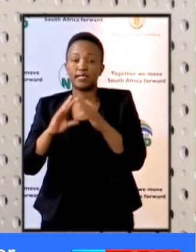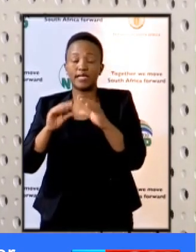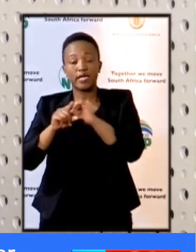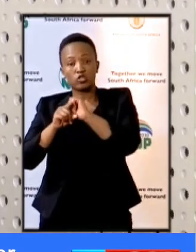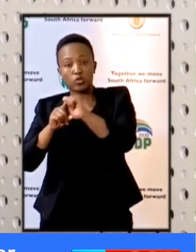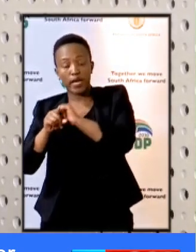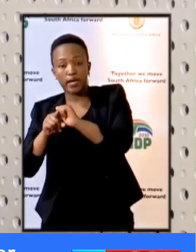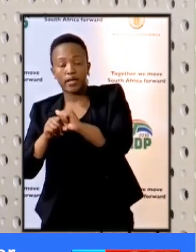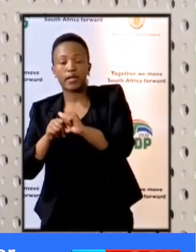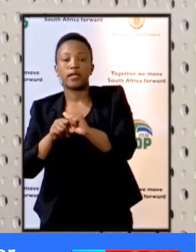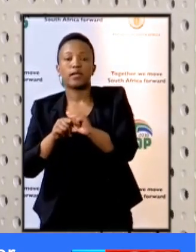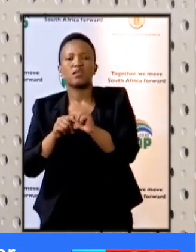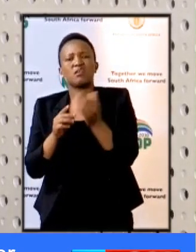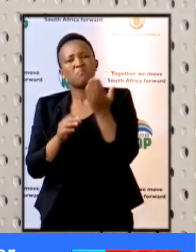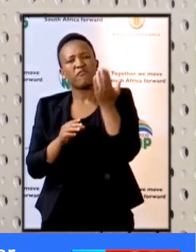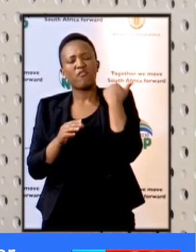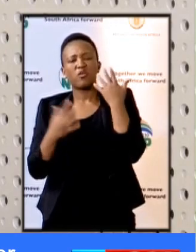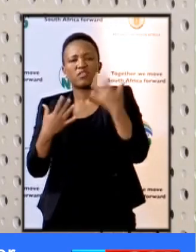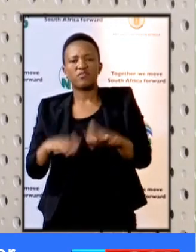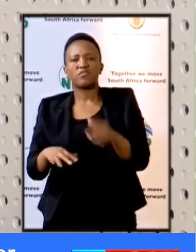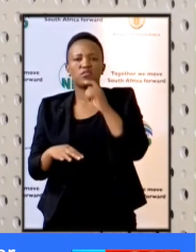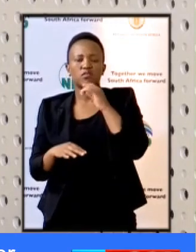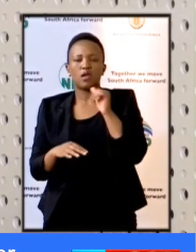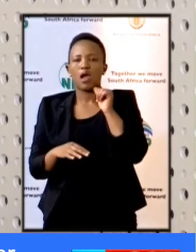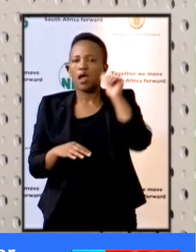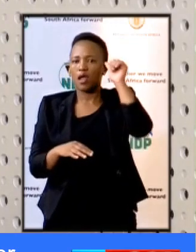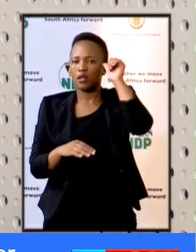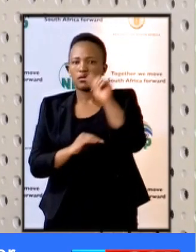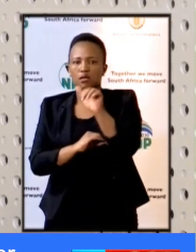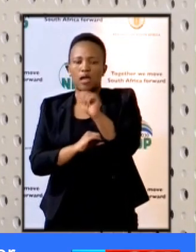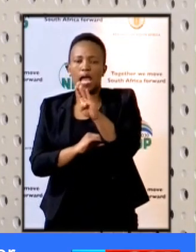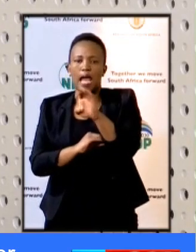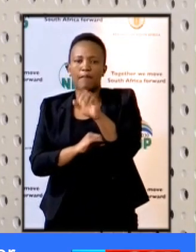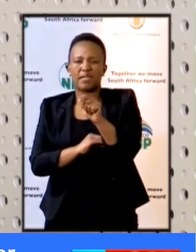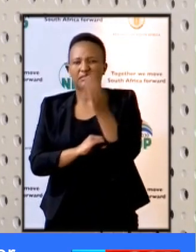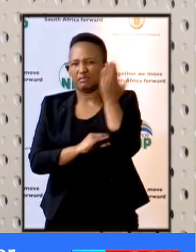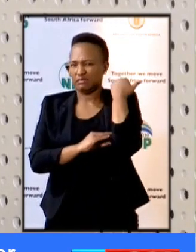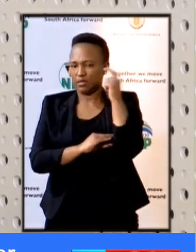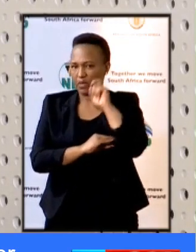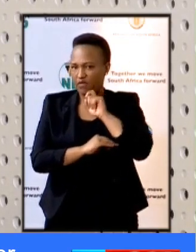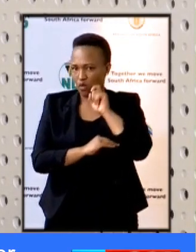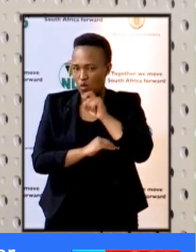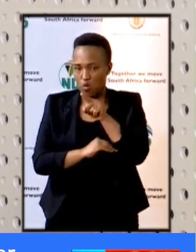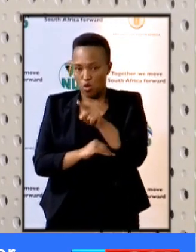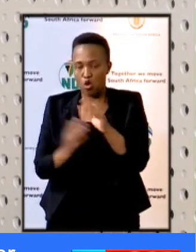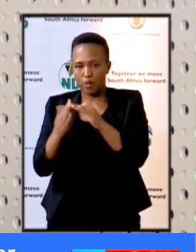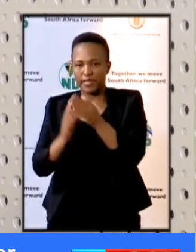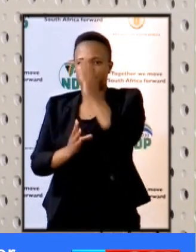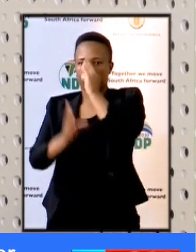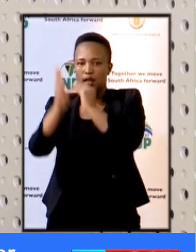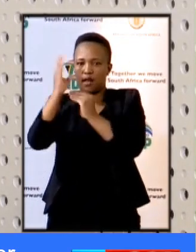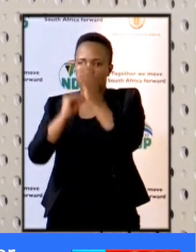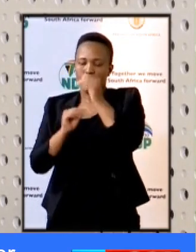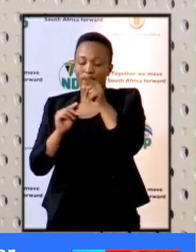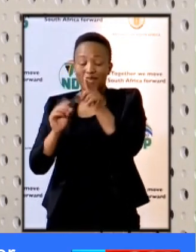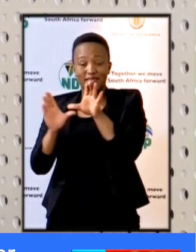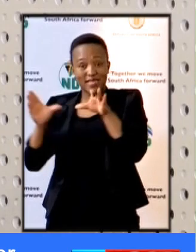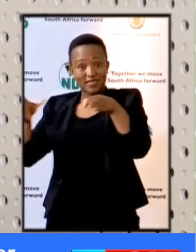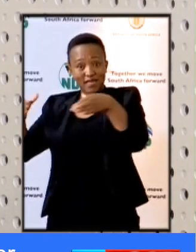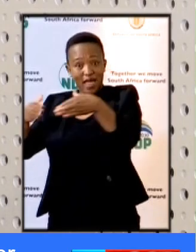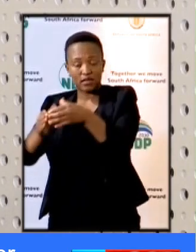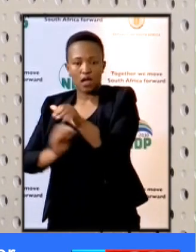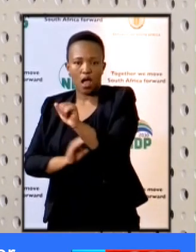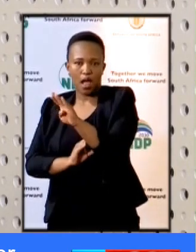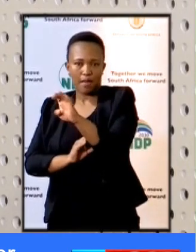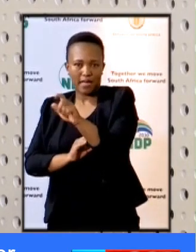the past was referred to as adult basic education and training, this sector